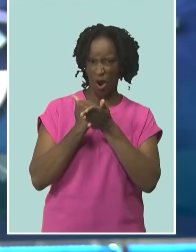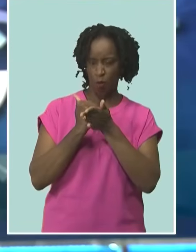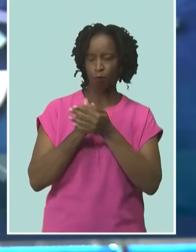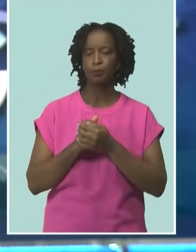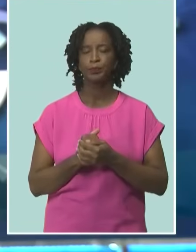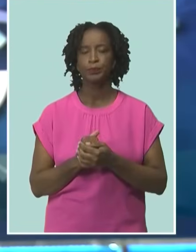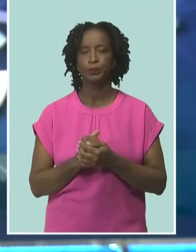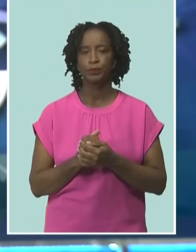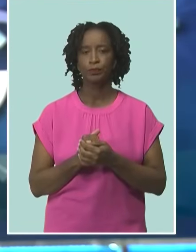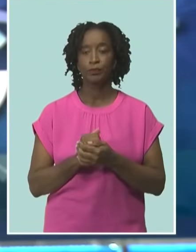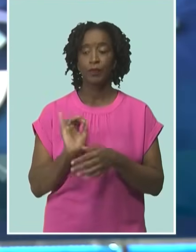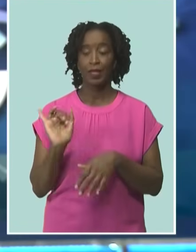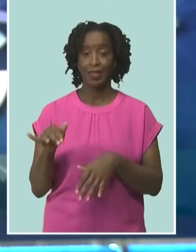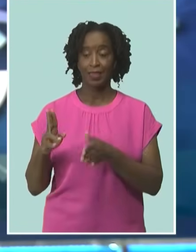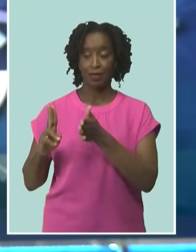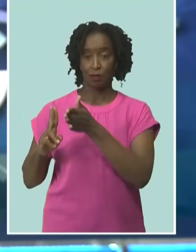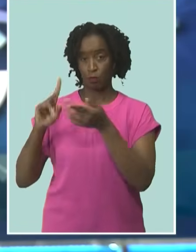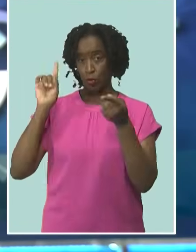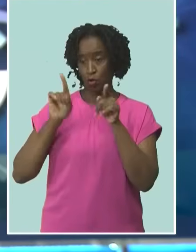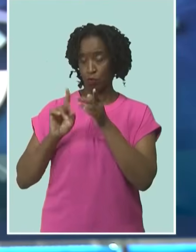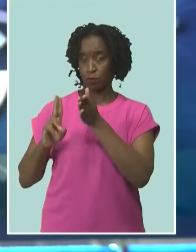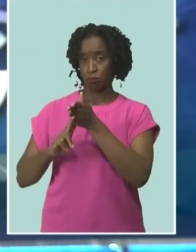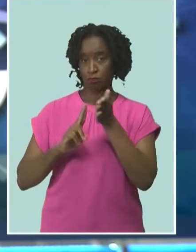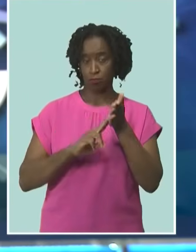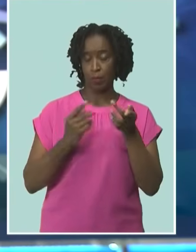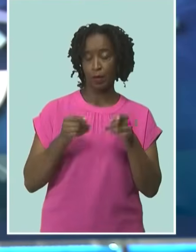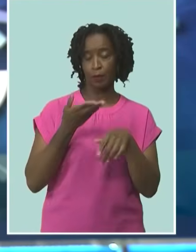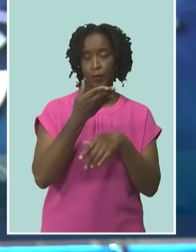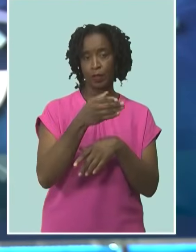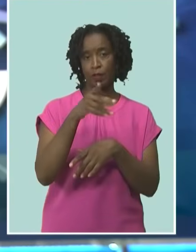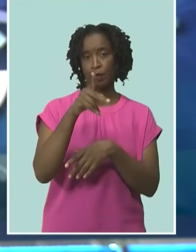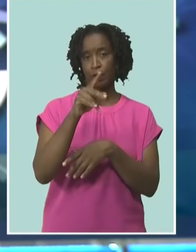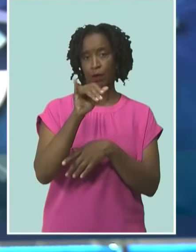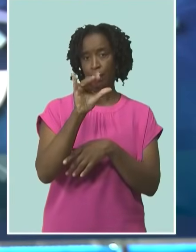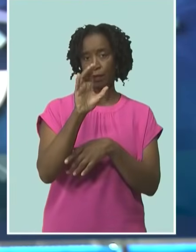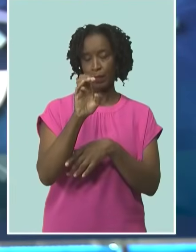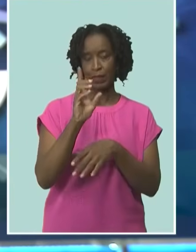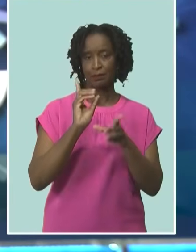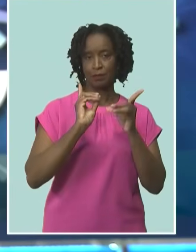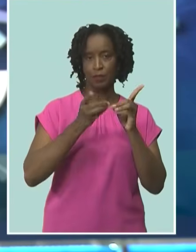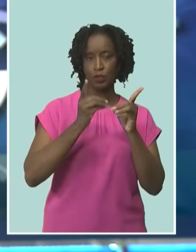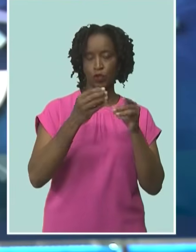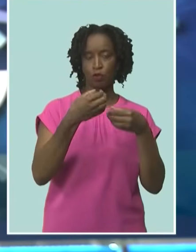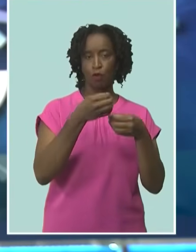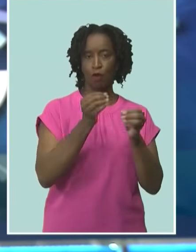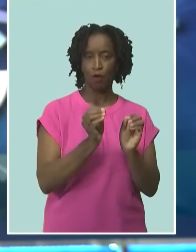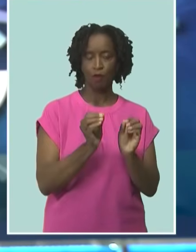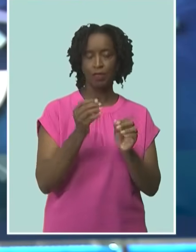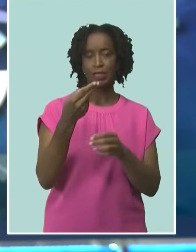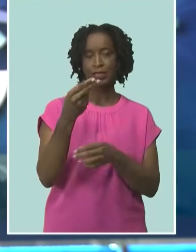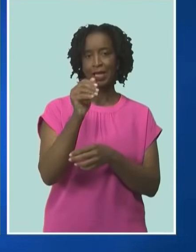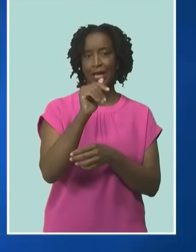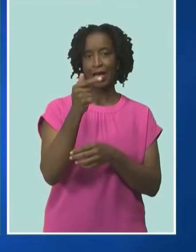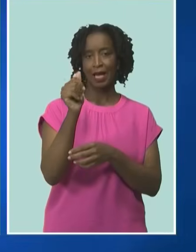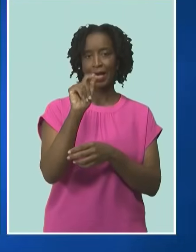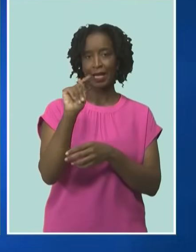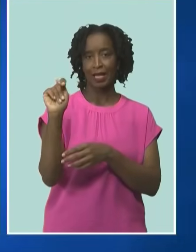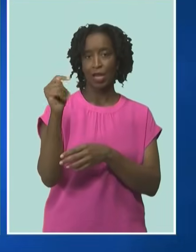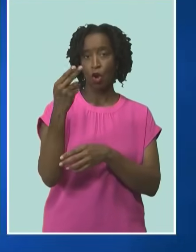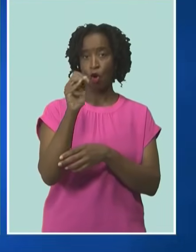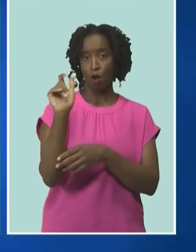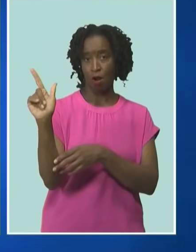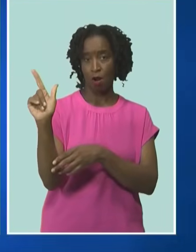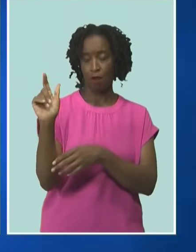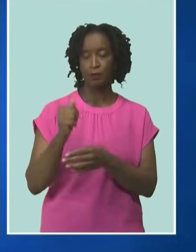community. The signing took place at the Pace Digital office in Haggett Hall, and Trevor Thorpe was there. Growth, progress